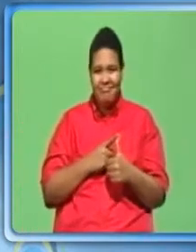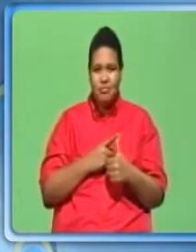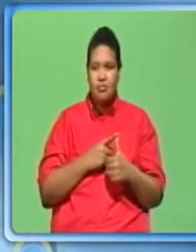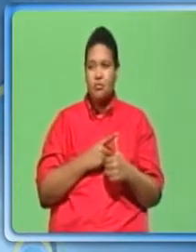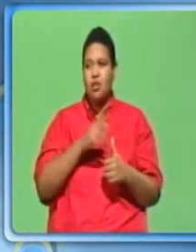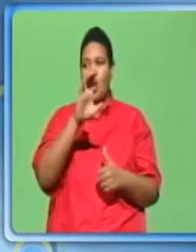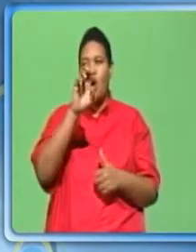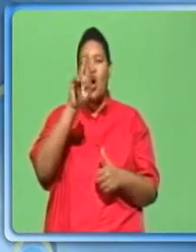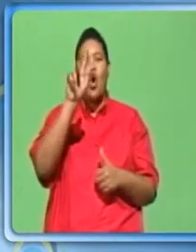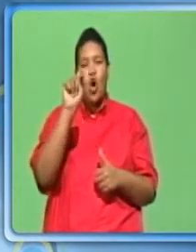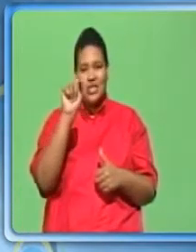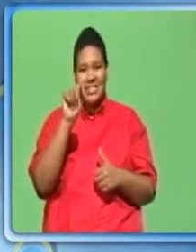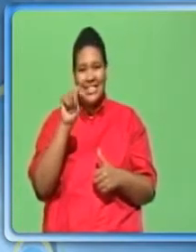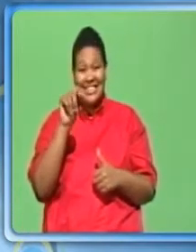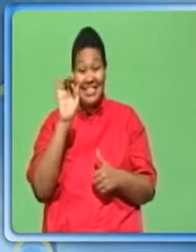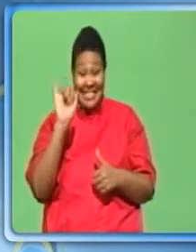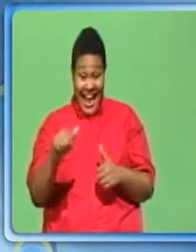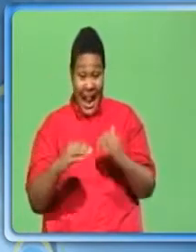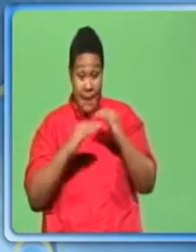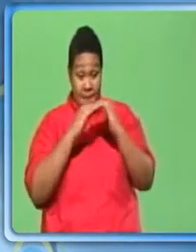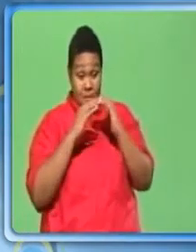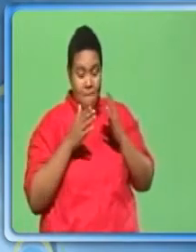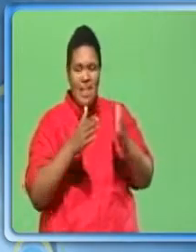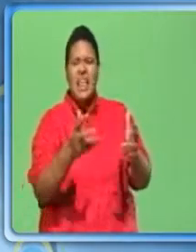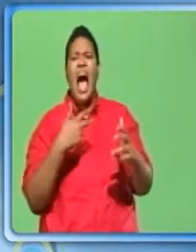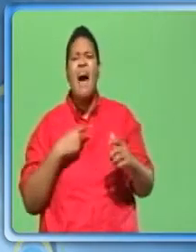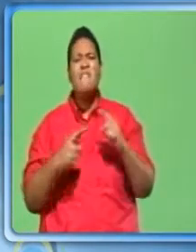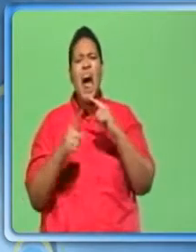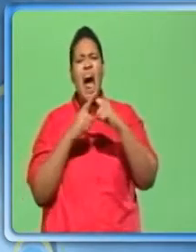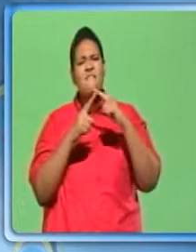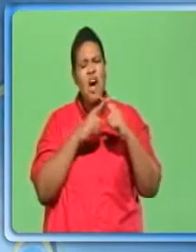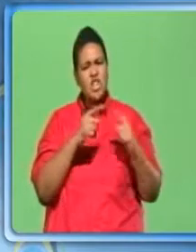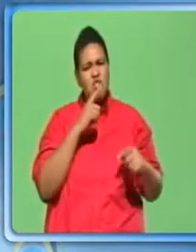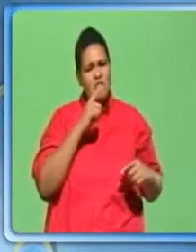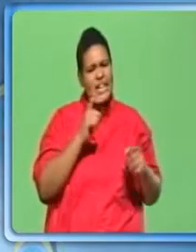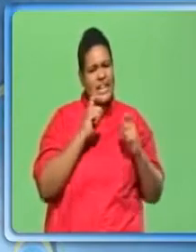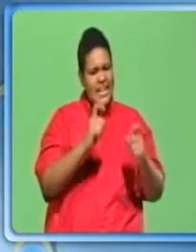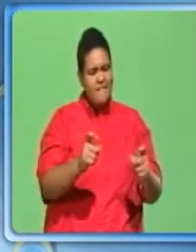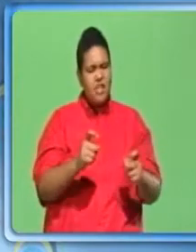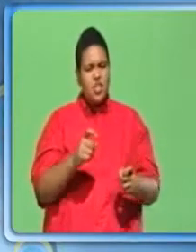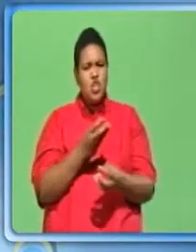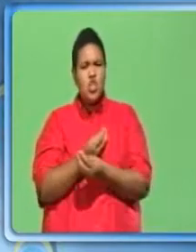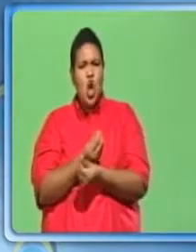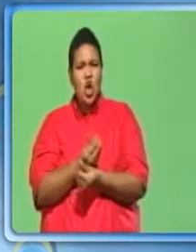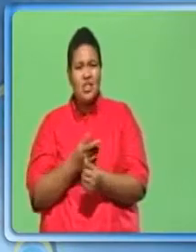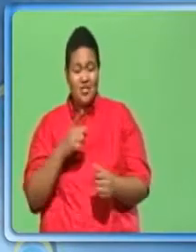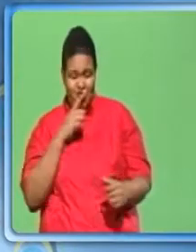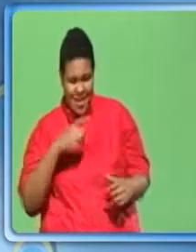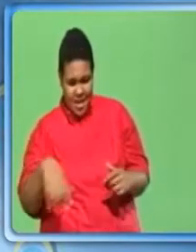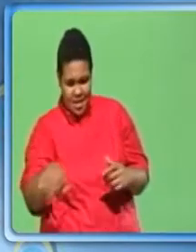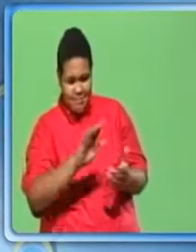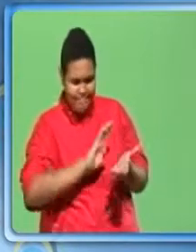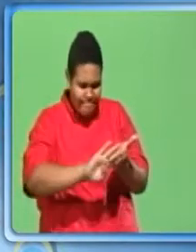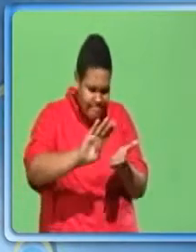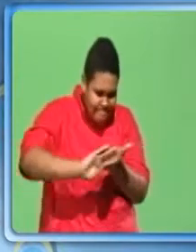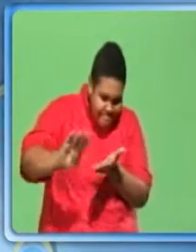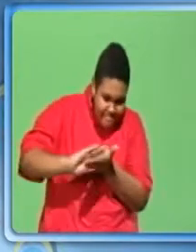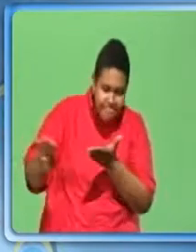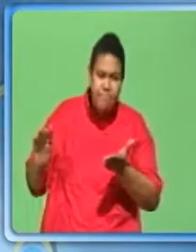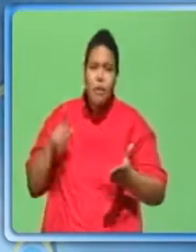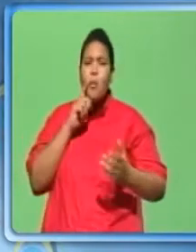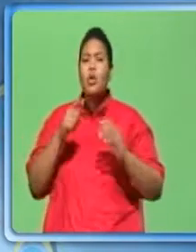Cut. This method has the advantage of giving undisturbed soil over the whole of the site, but has